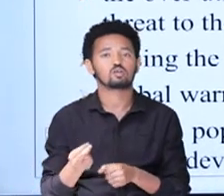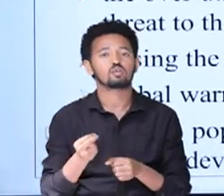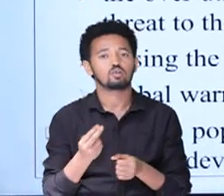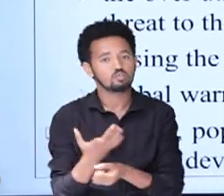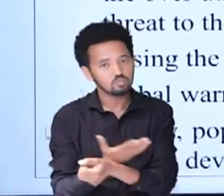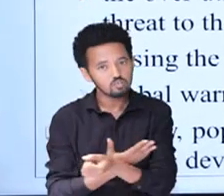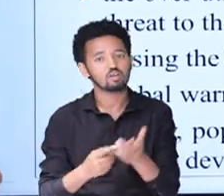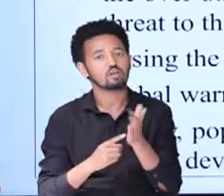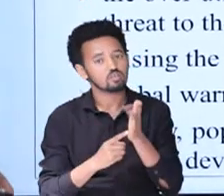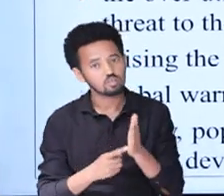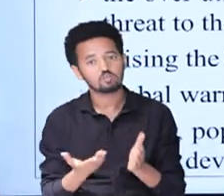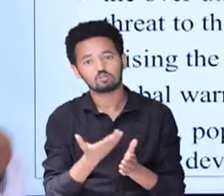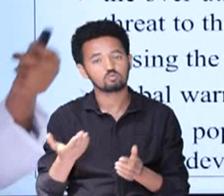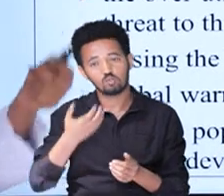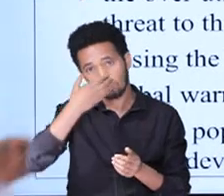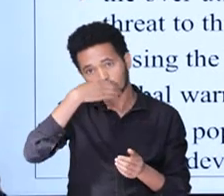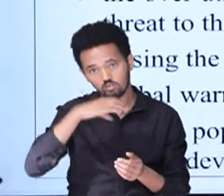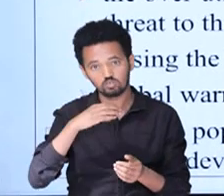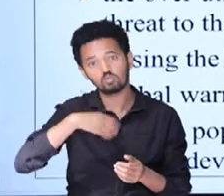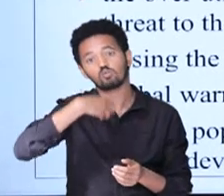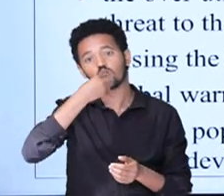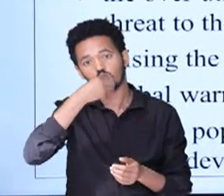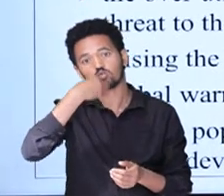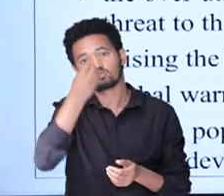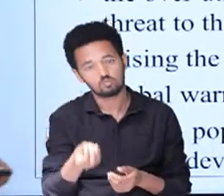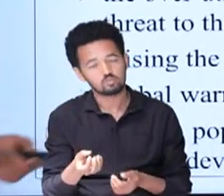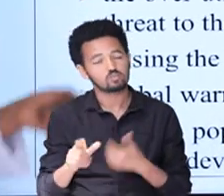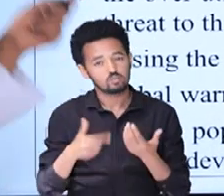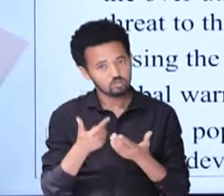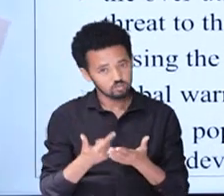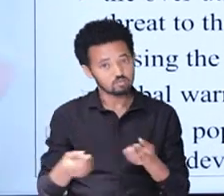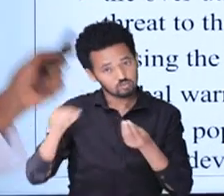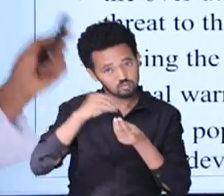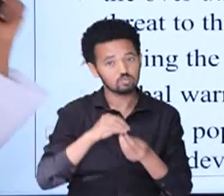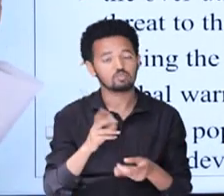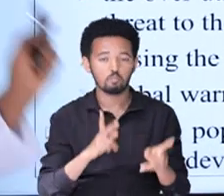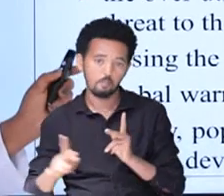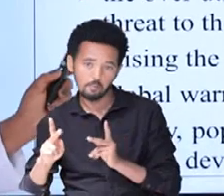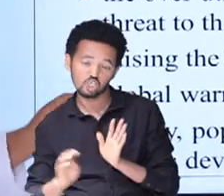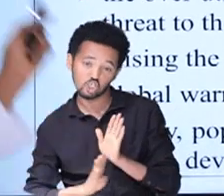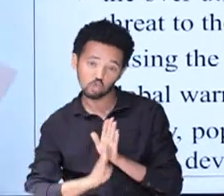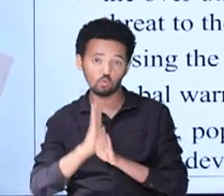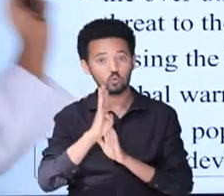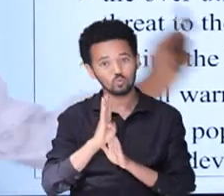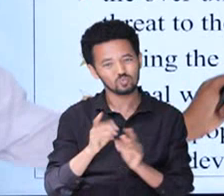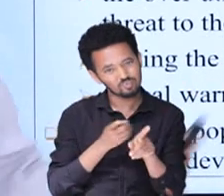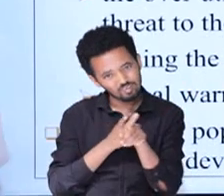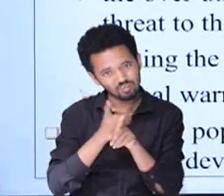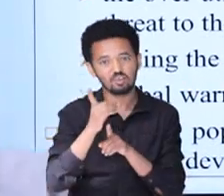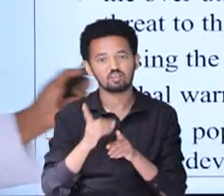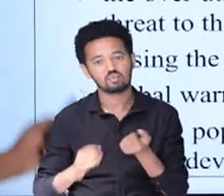the rate of carbon dioxide in the atmosphere increase. So, population growth